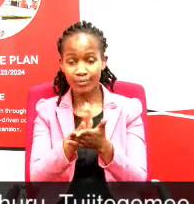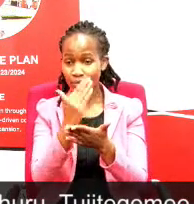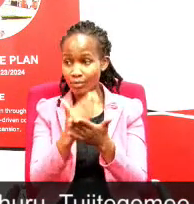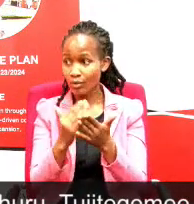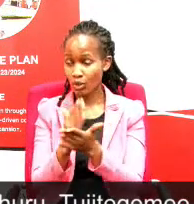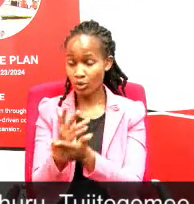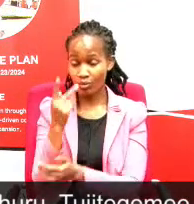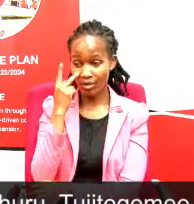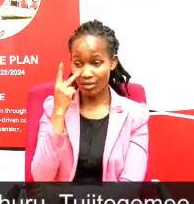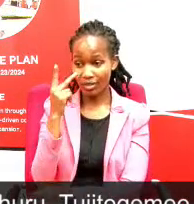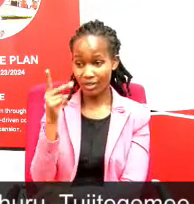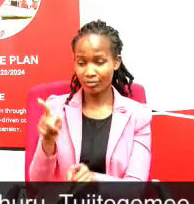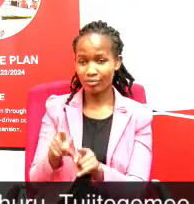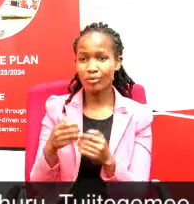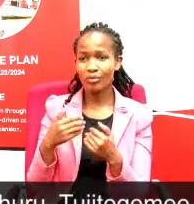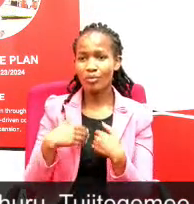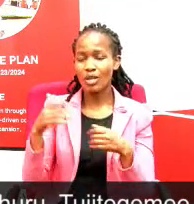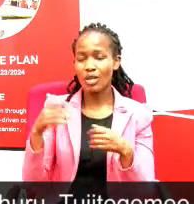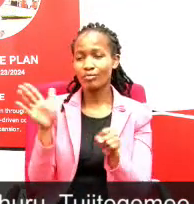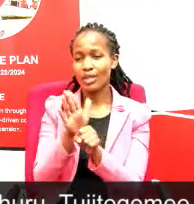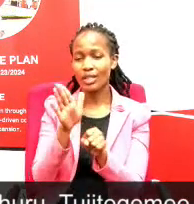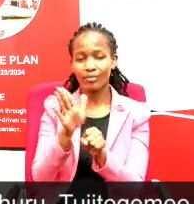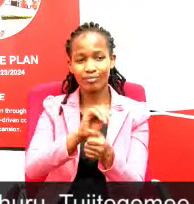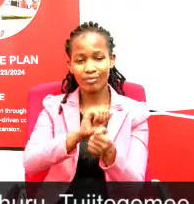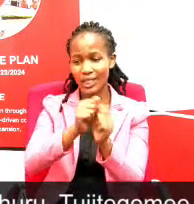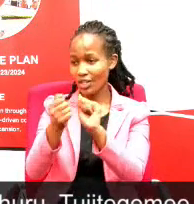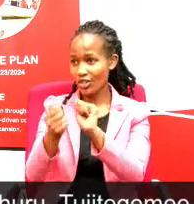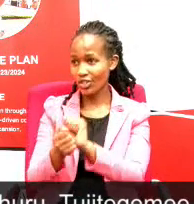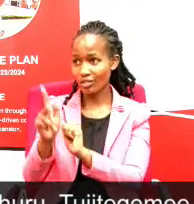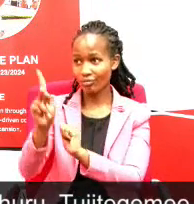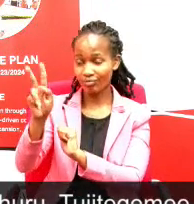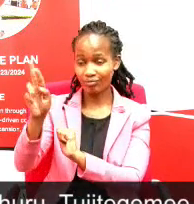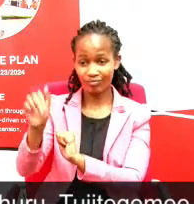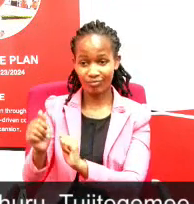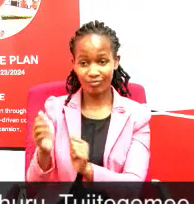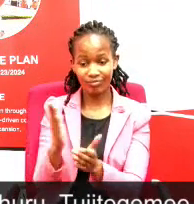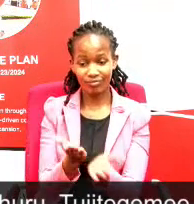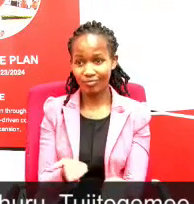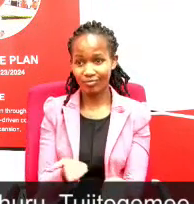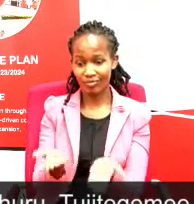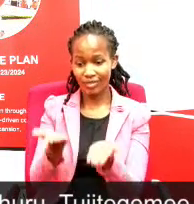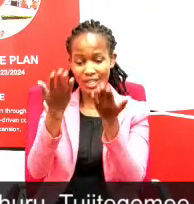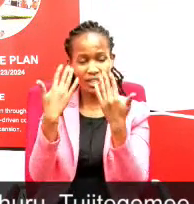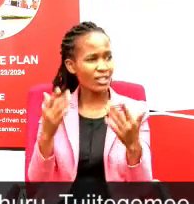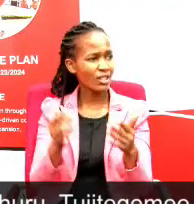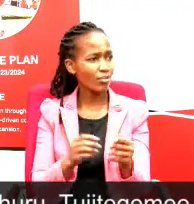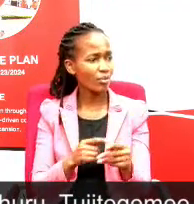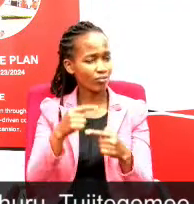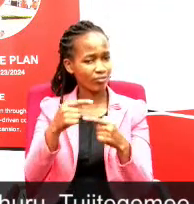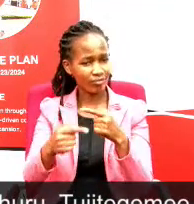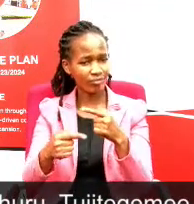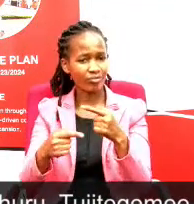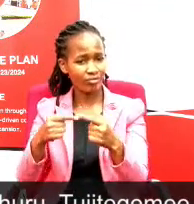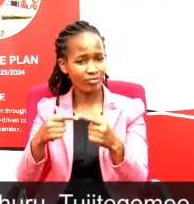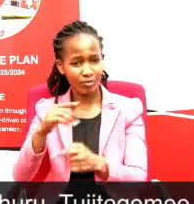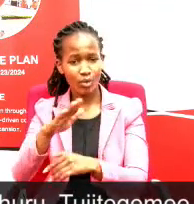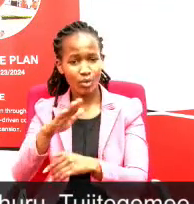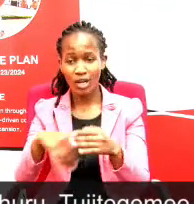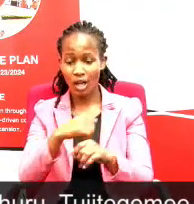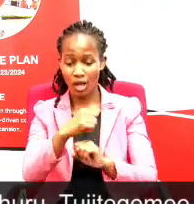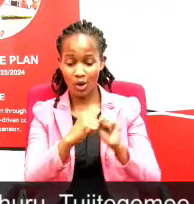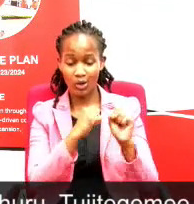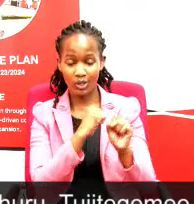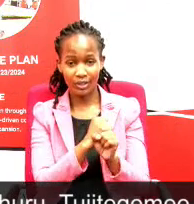seen and observed there's a lot of change in KRA and a lot of improvement. Things have been moving forward over all those years.